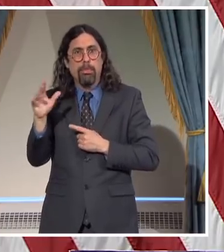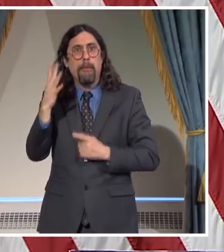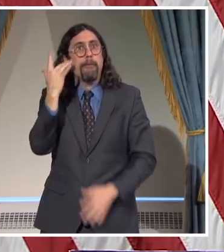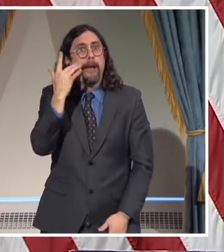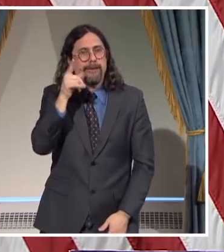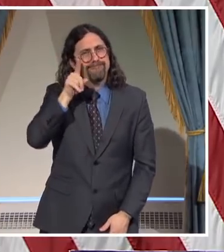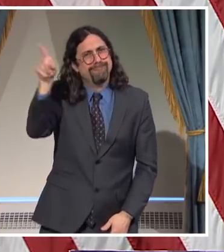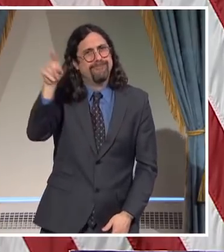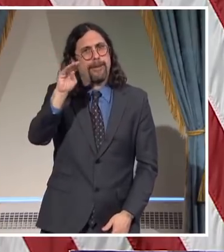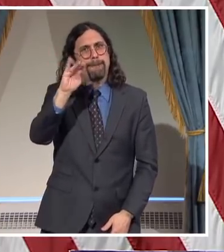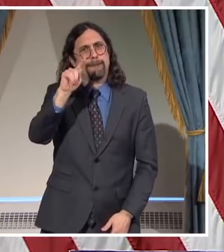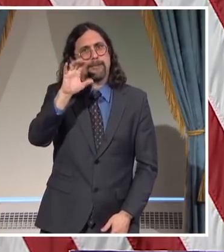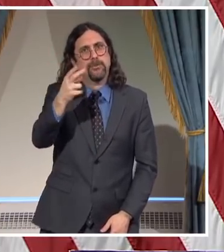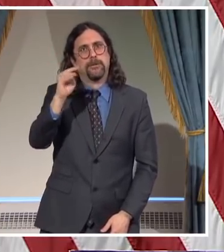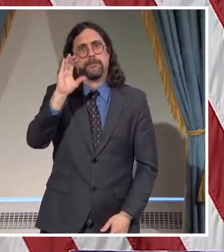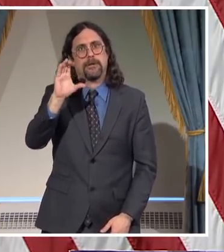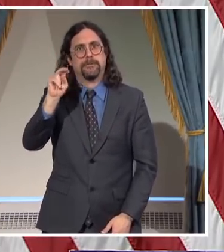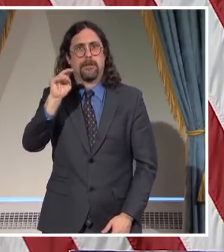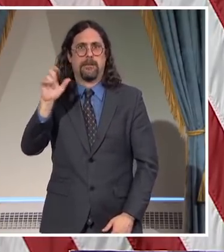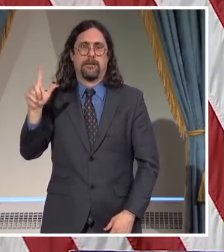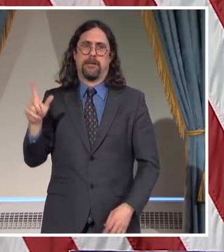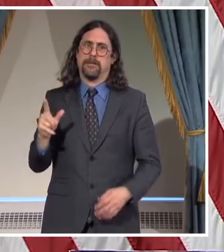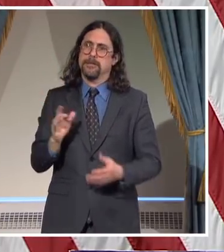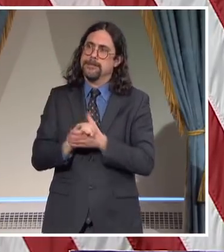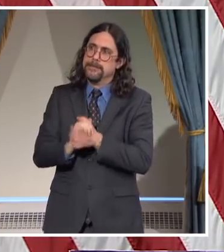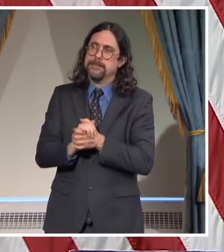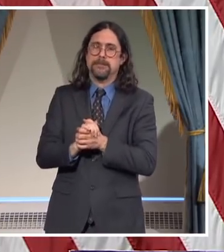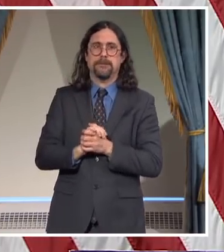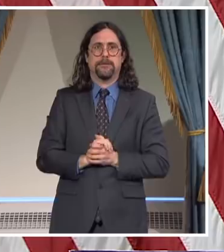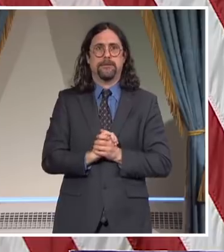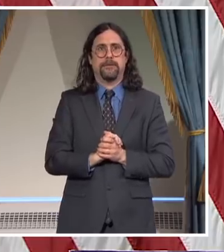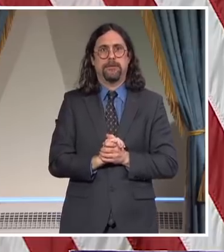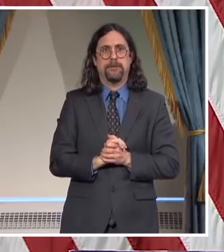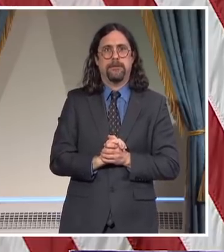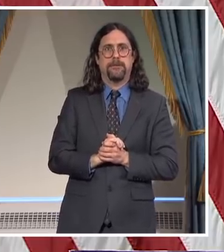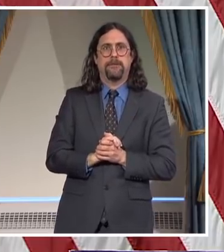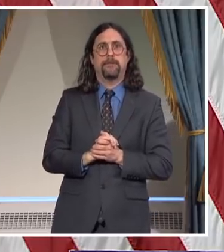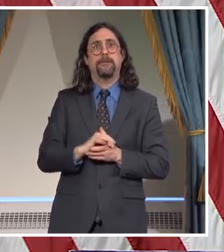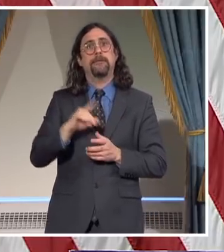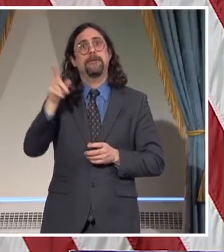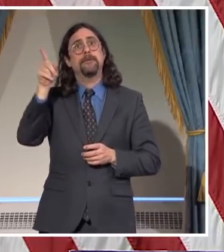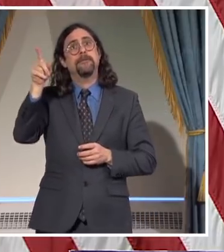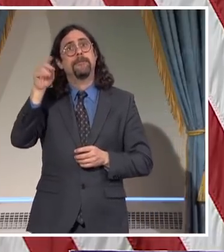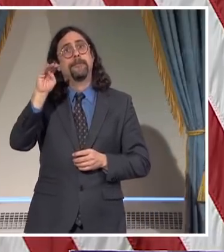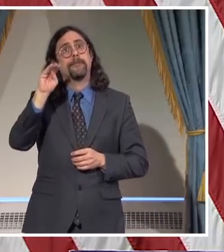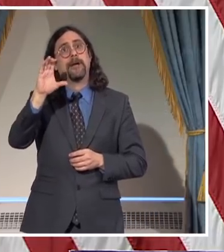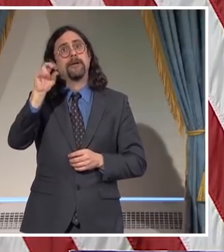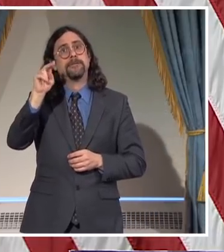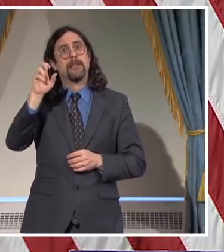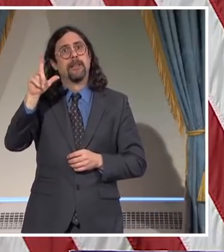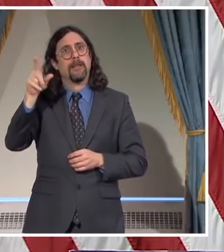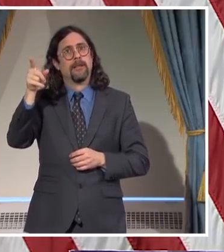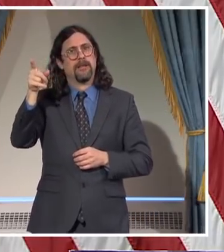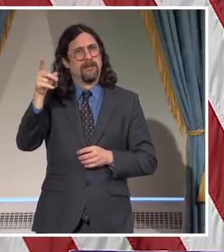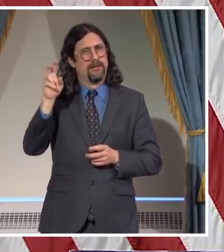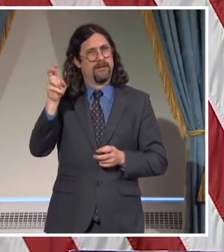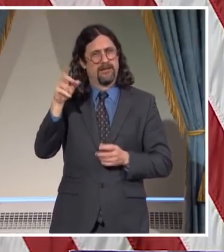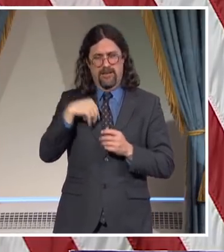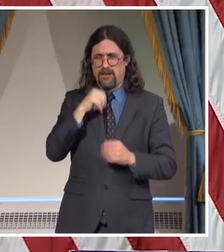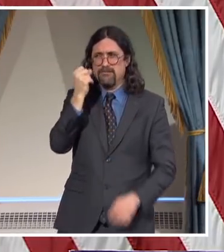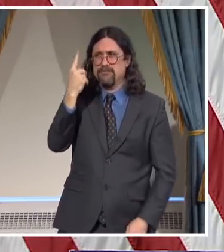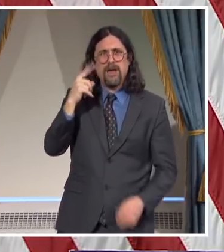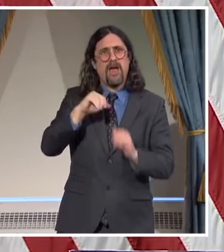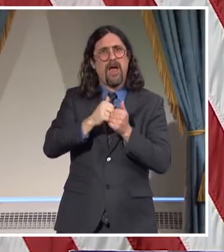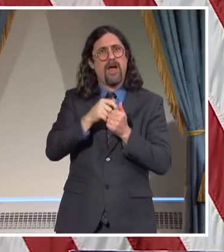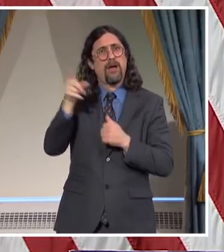themselves if they deprive the cities in the middle of the biggest crisis since the Great Depression, deprived our state of the money